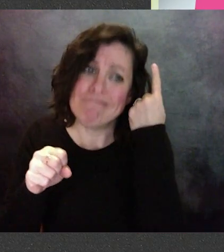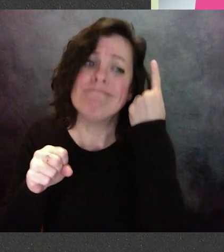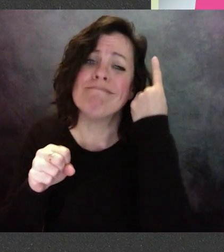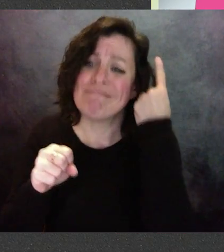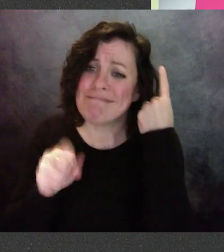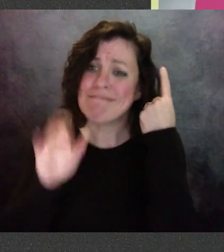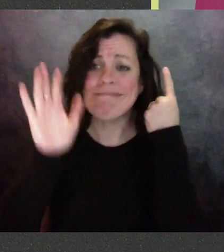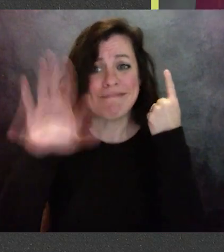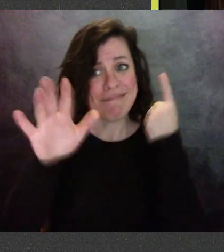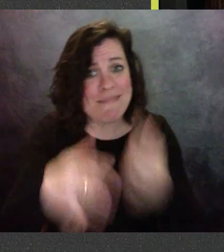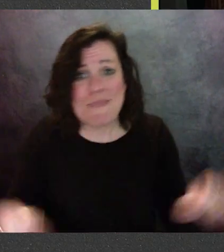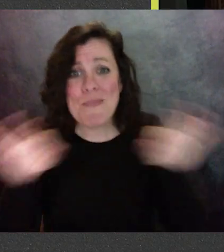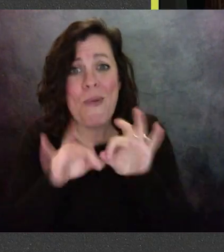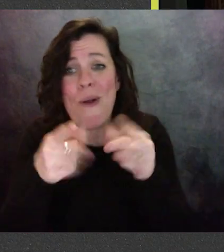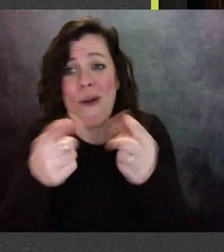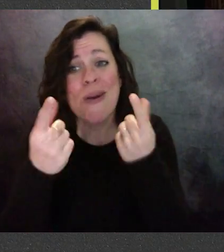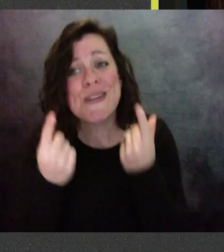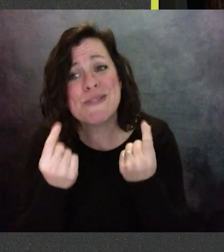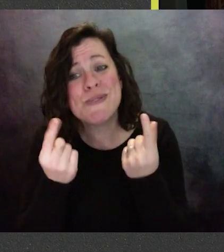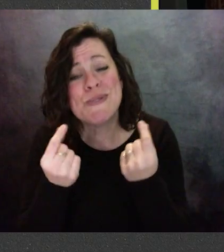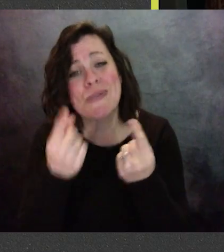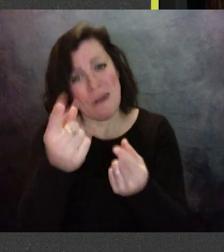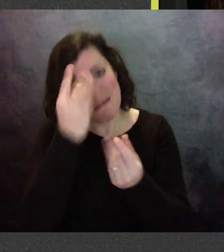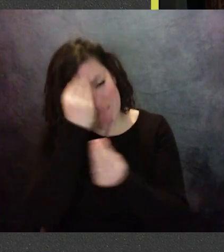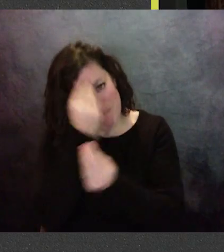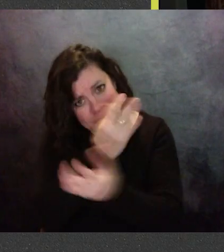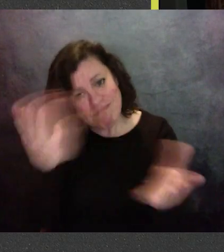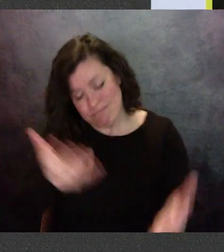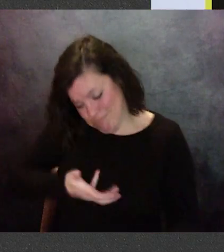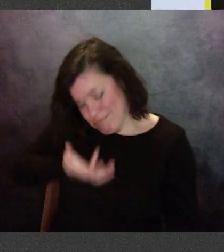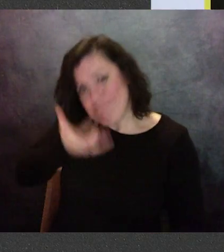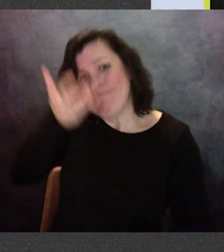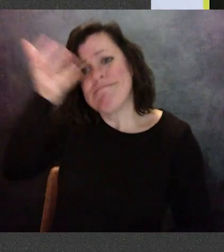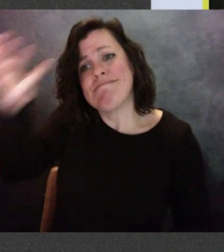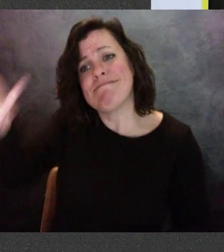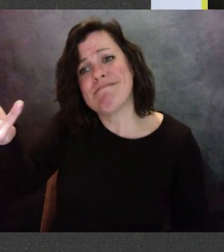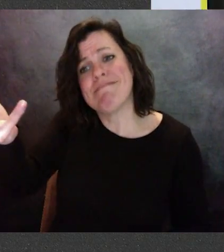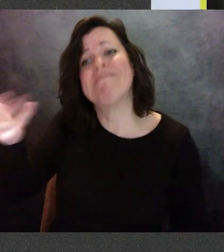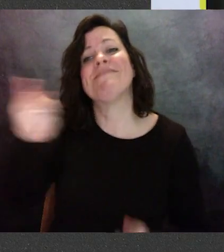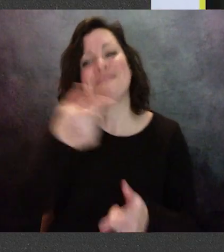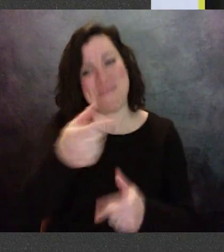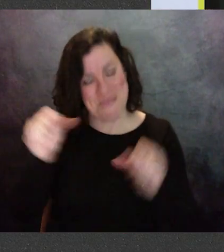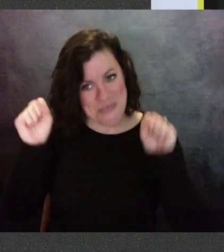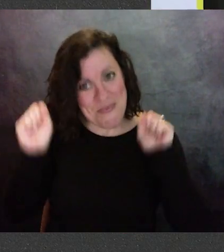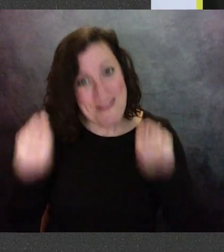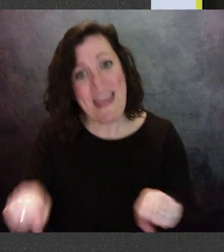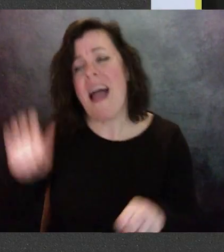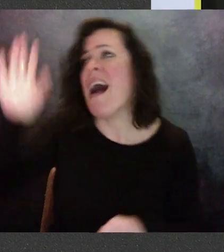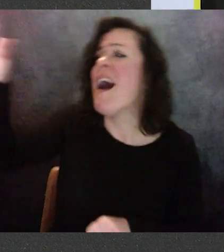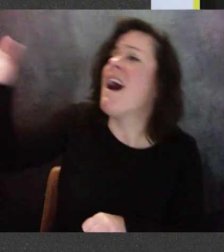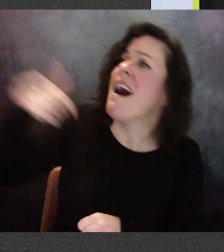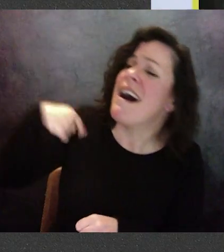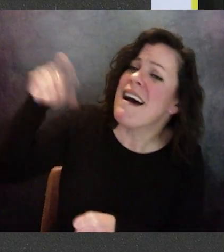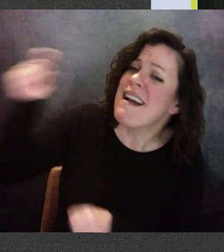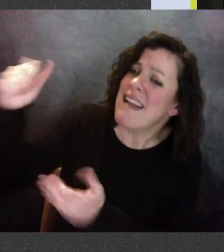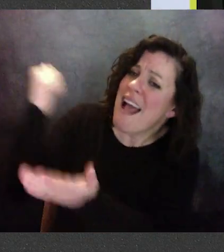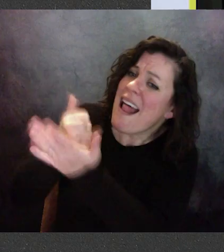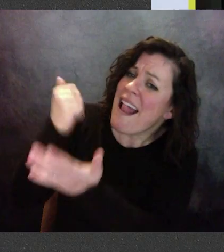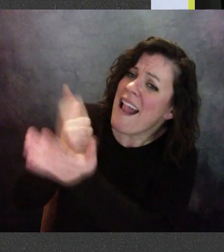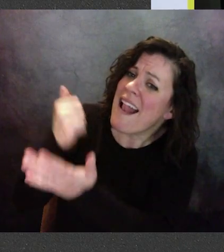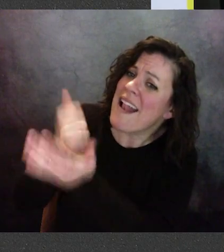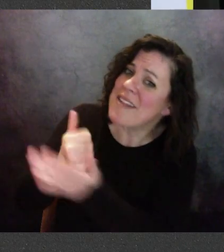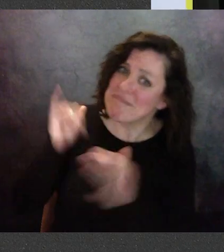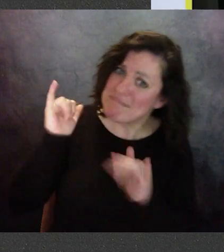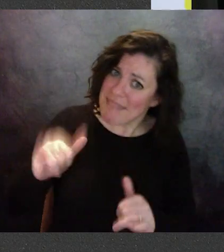What matters most, I want you to know, you can ask for help. That's how you